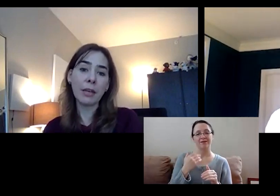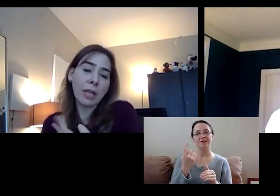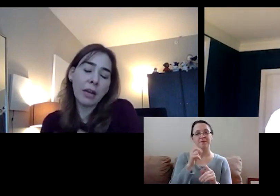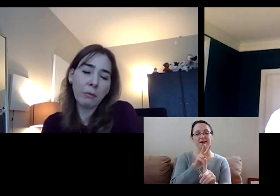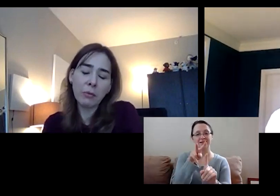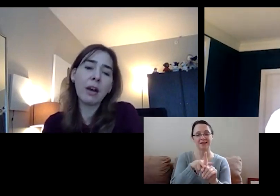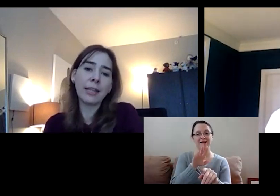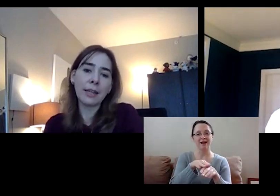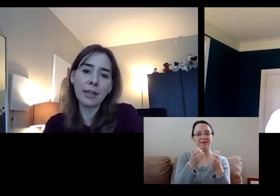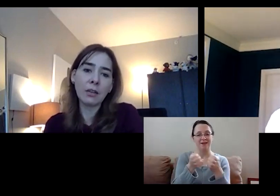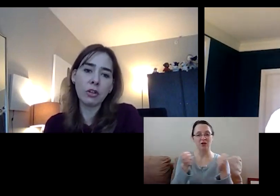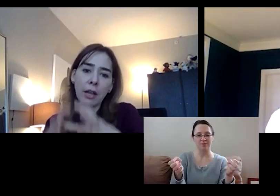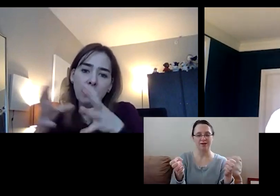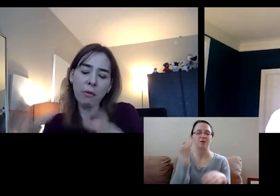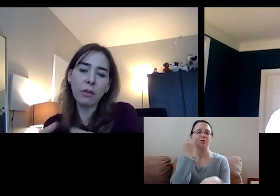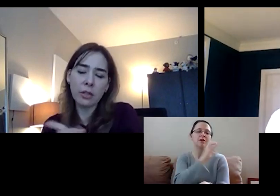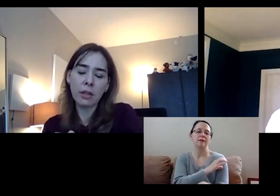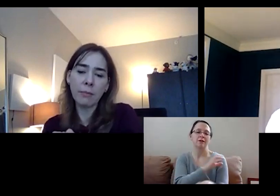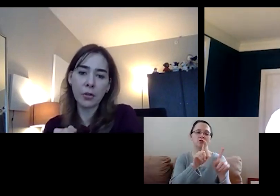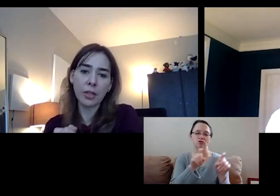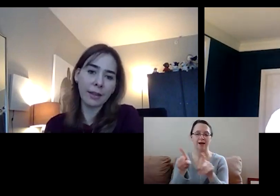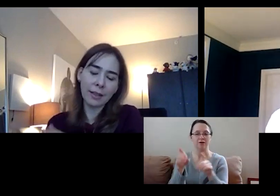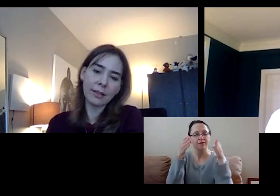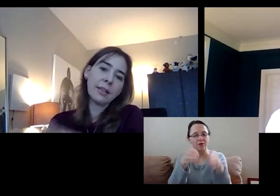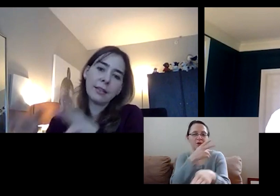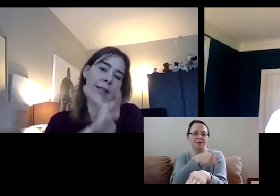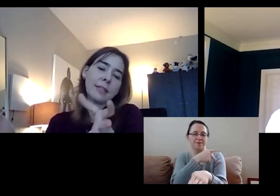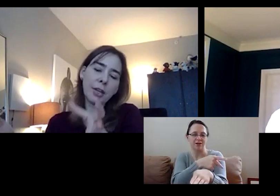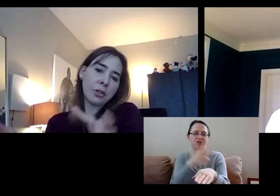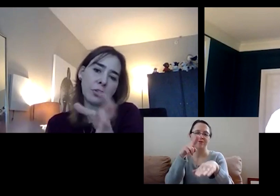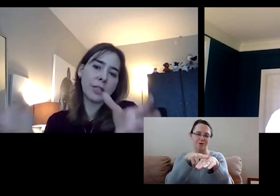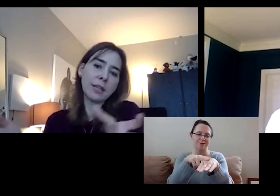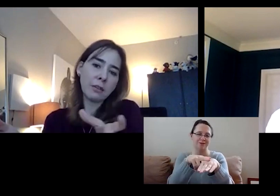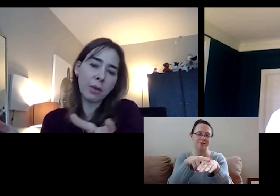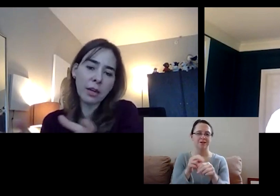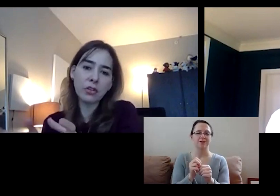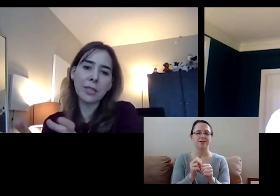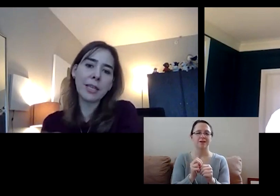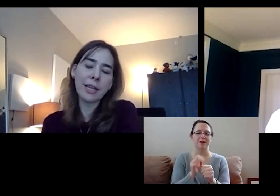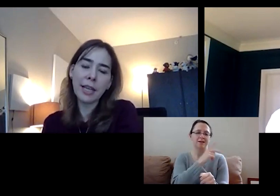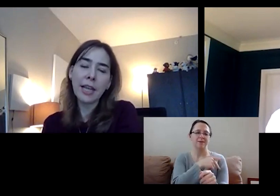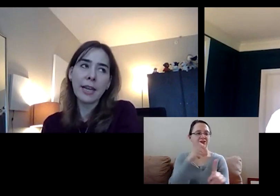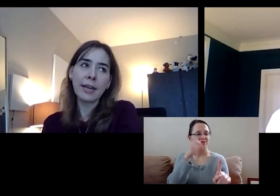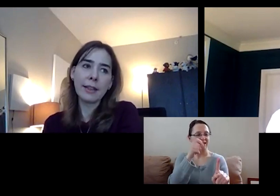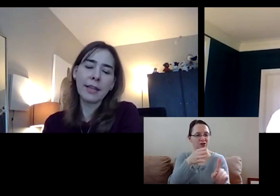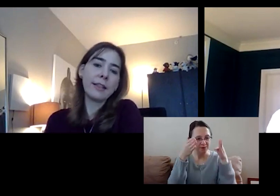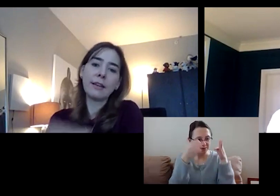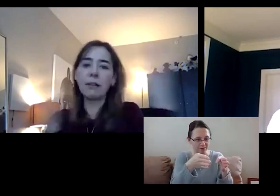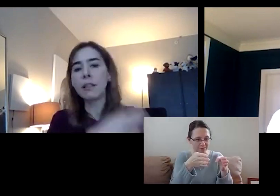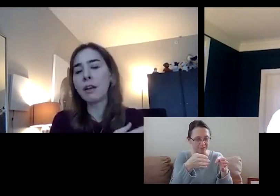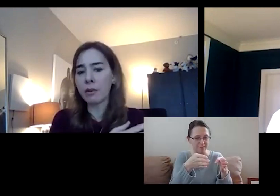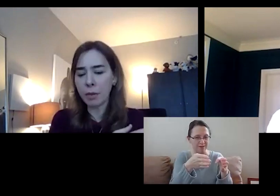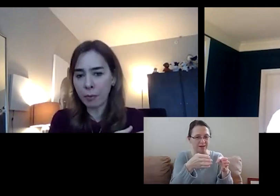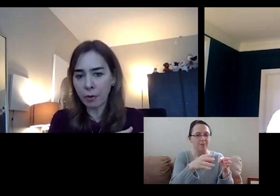Typically, when we are in a clinical trial, we focus on the patient, and then there is a patient whose signals we are interested in, and then there are